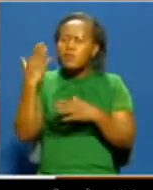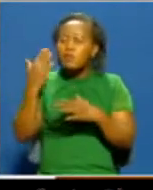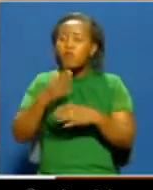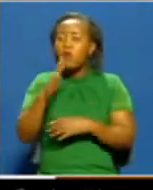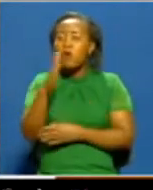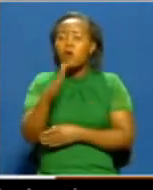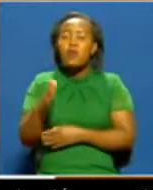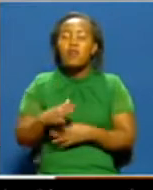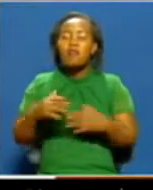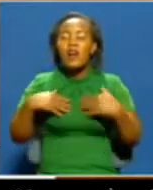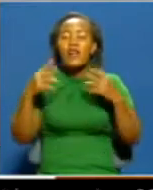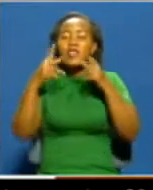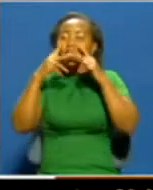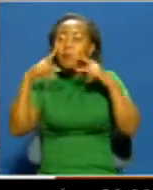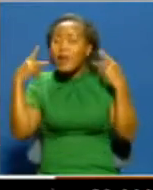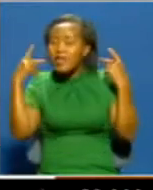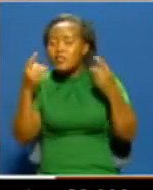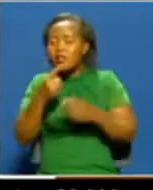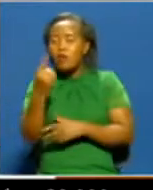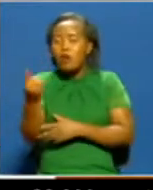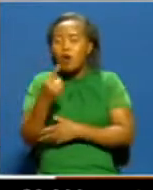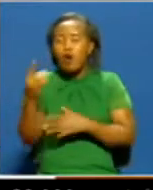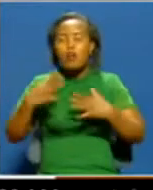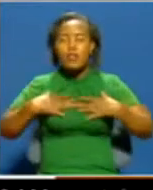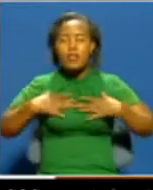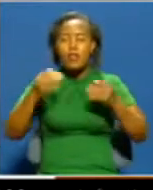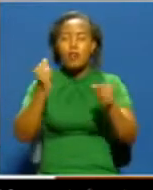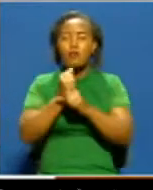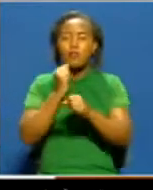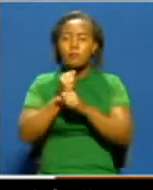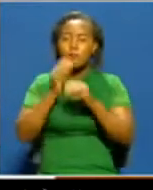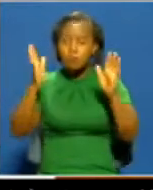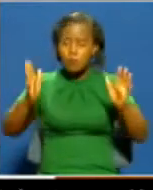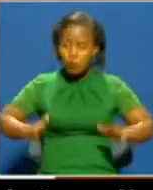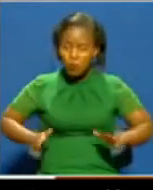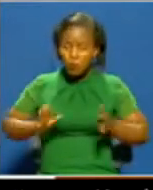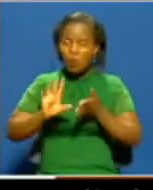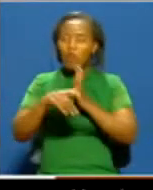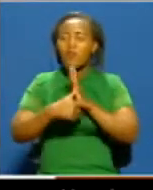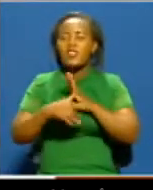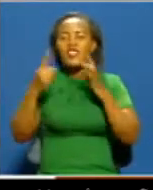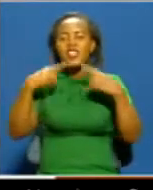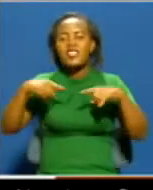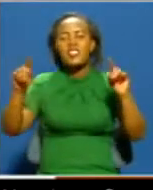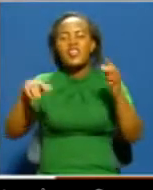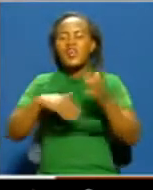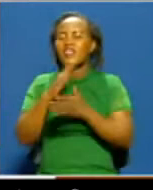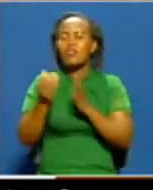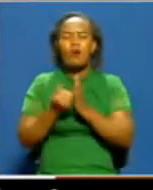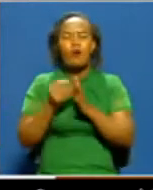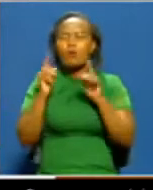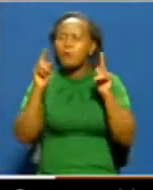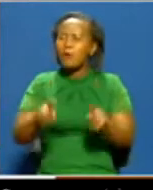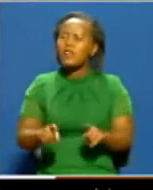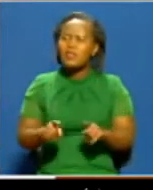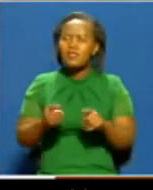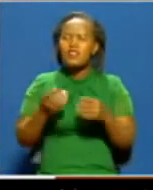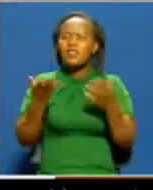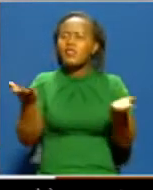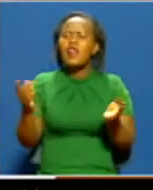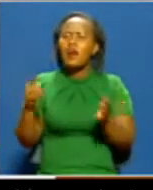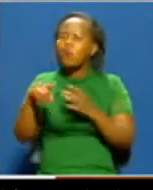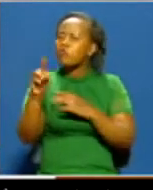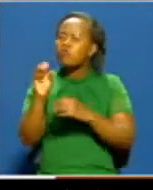healthcare workers. And then it got to a point that we all had to wear a mask. Maybe let's talk about now what advices, some